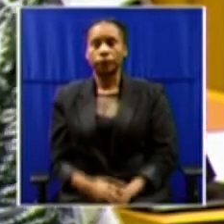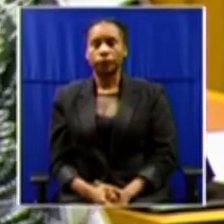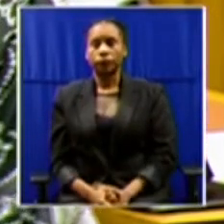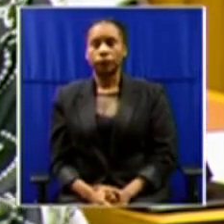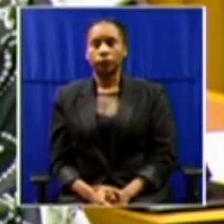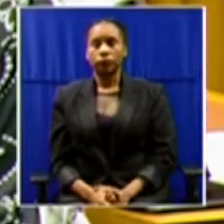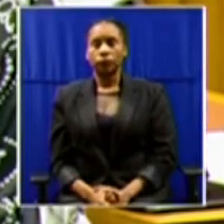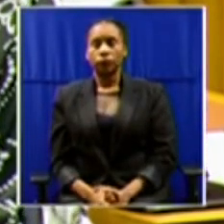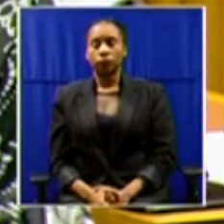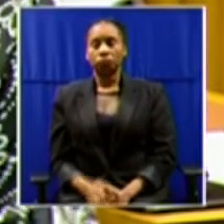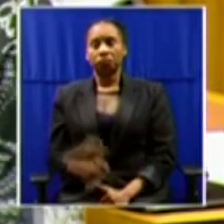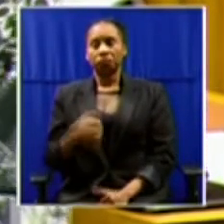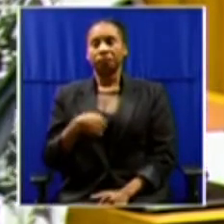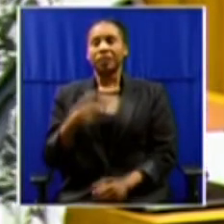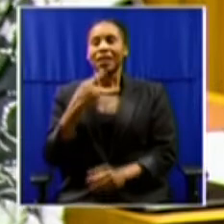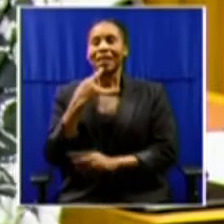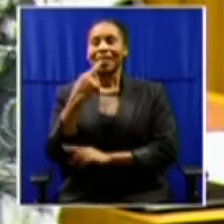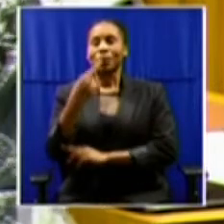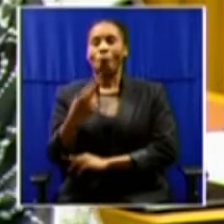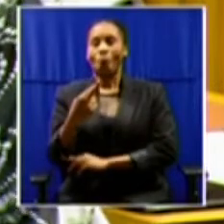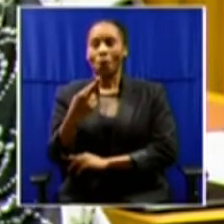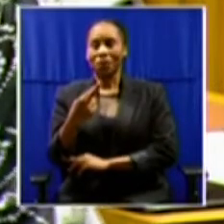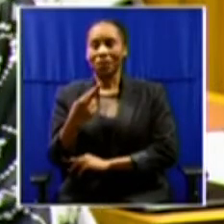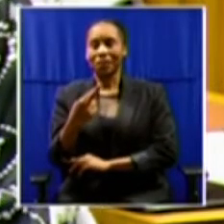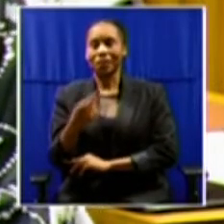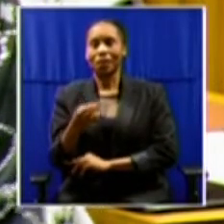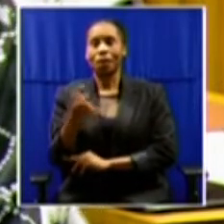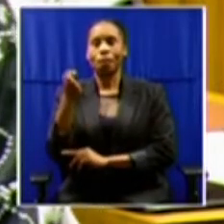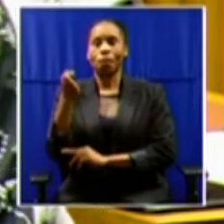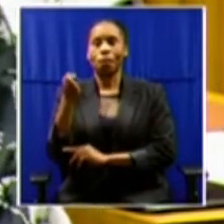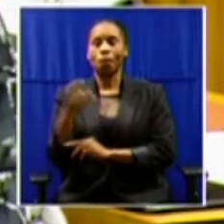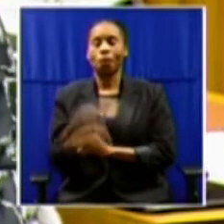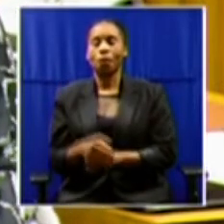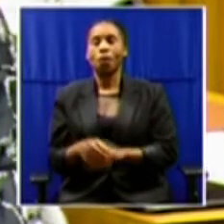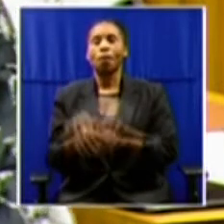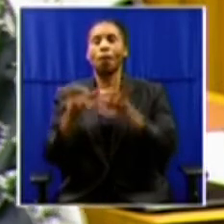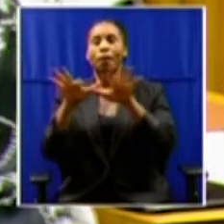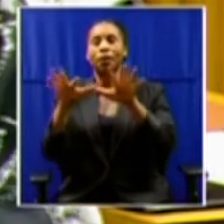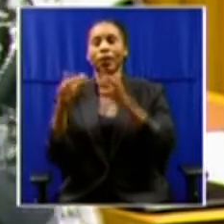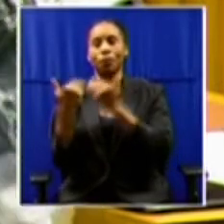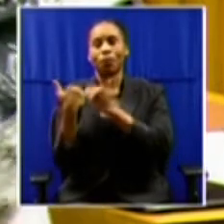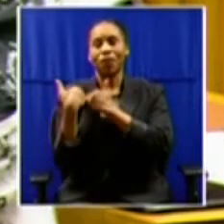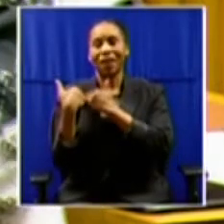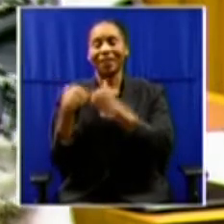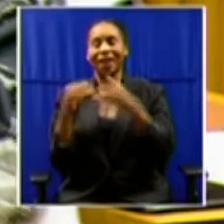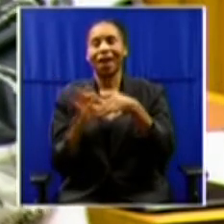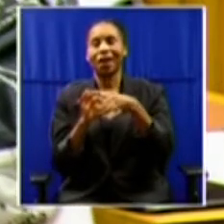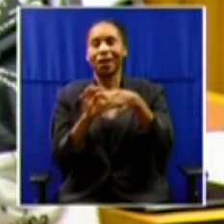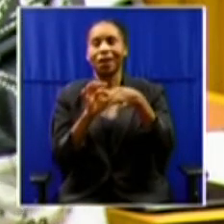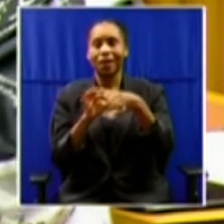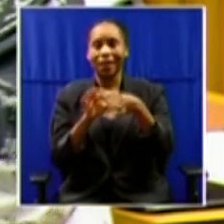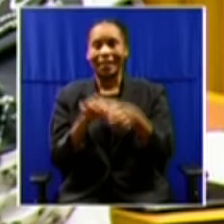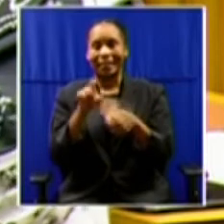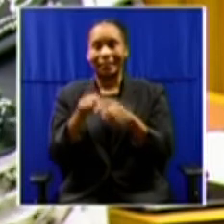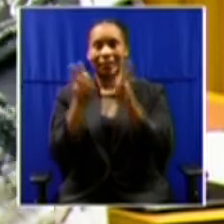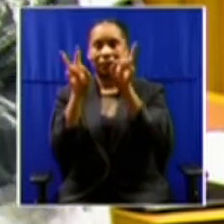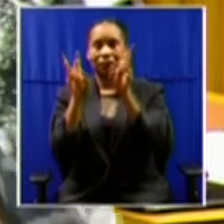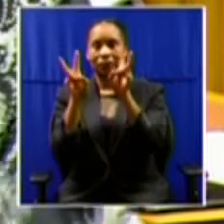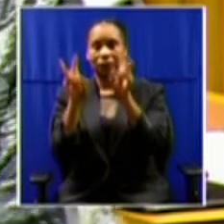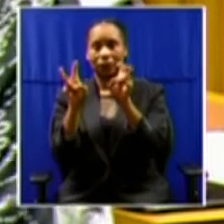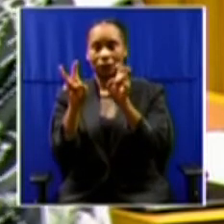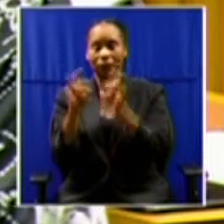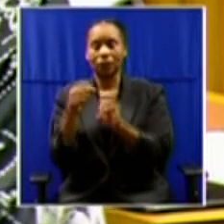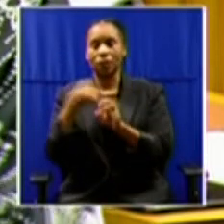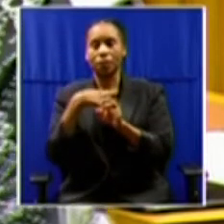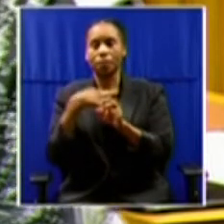In my response to the Public Protector in relation to an inquiry into the matter, I stated